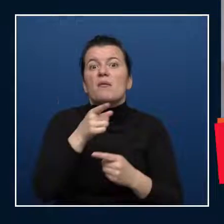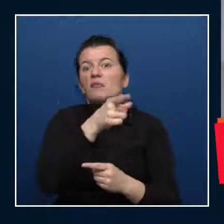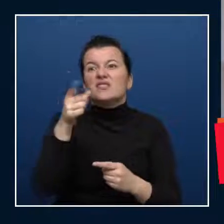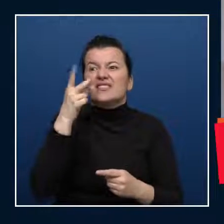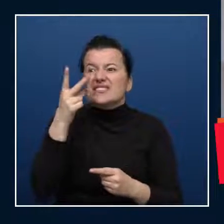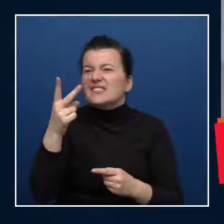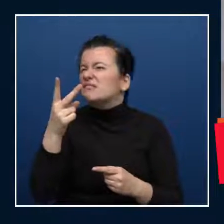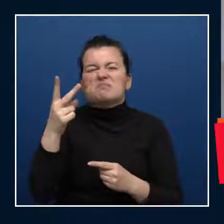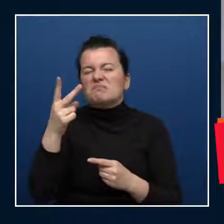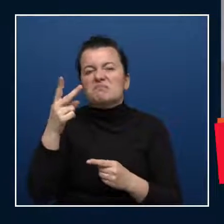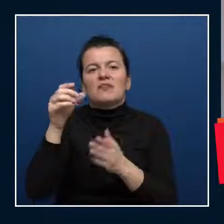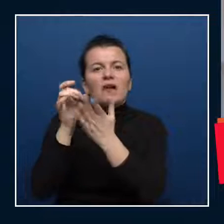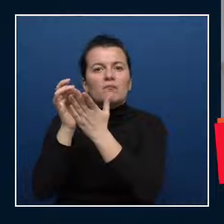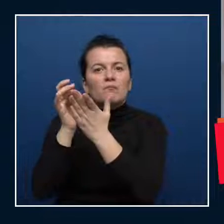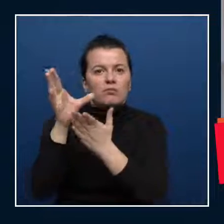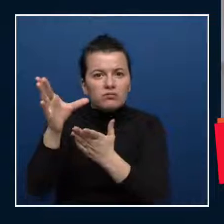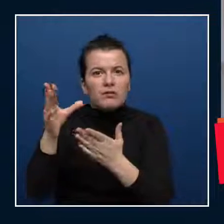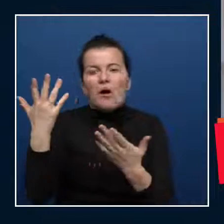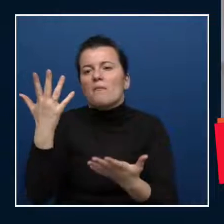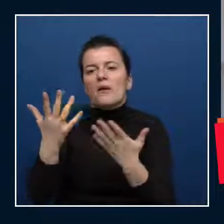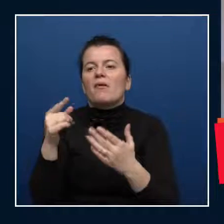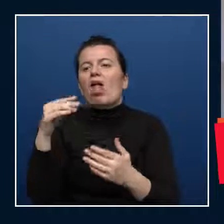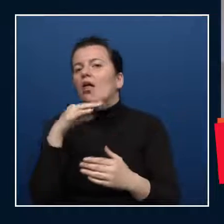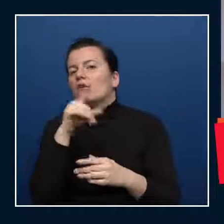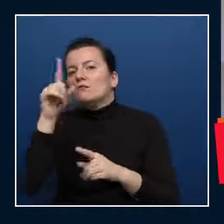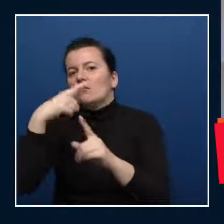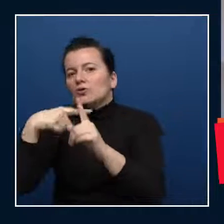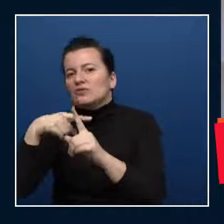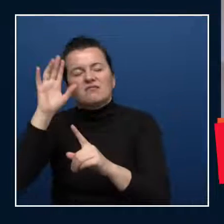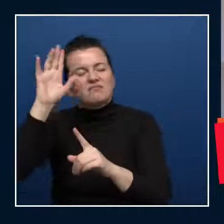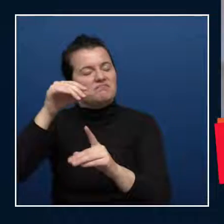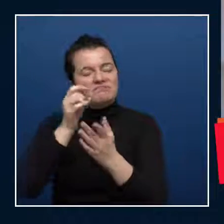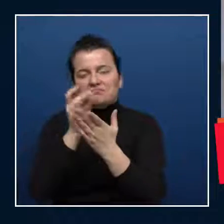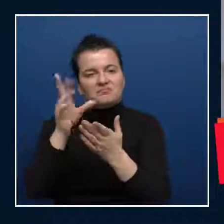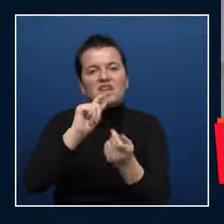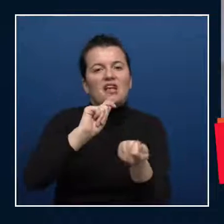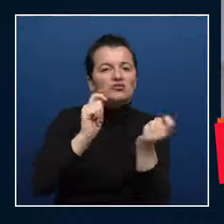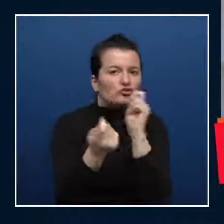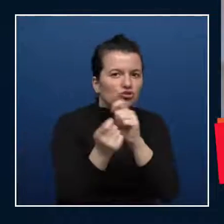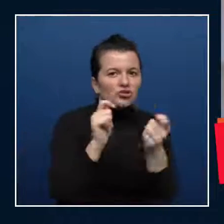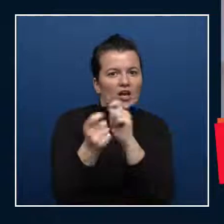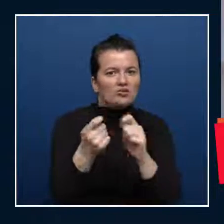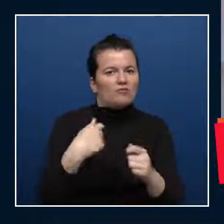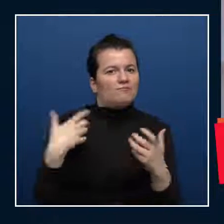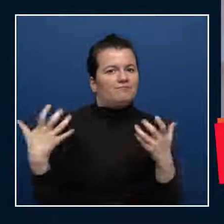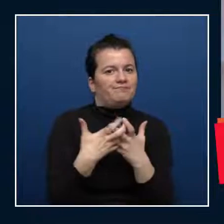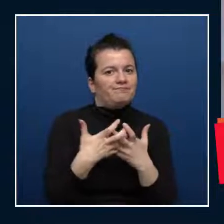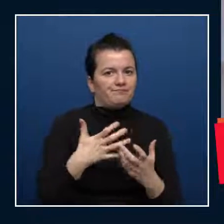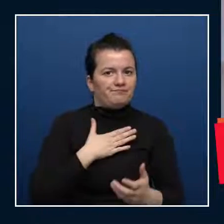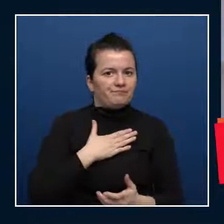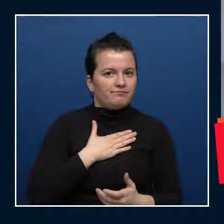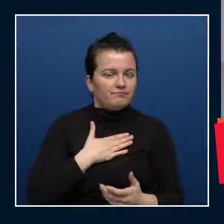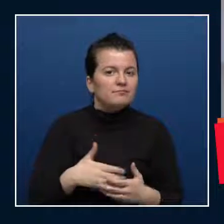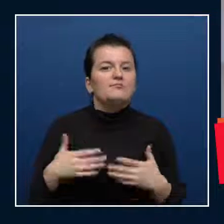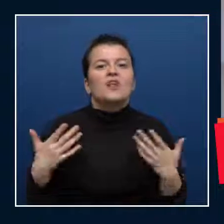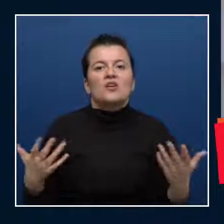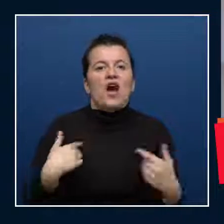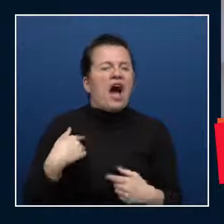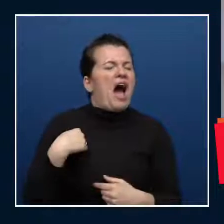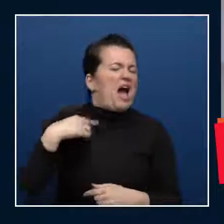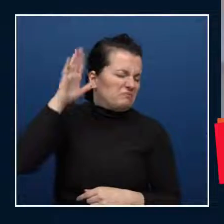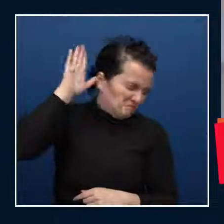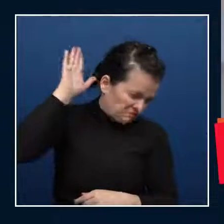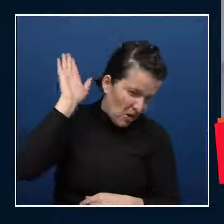are false positives in your environment, and start to really configure it down to what you need. I just turned on everything because I thought, why not?